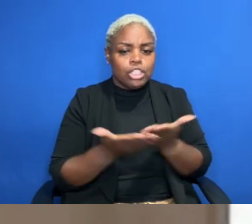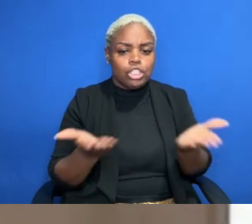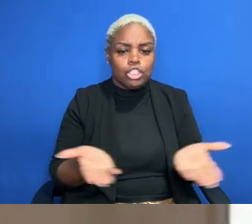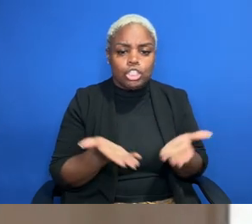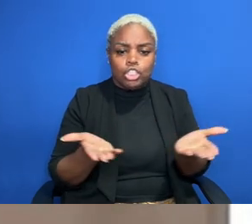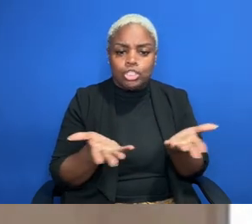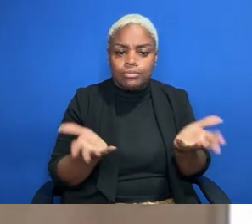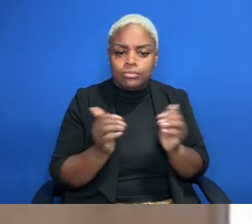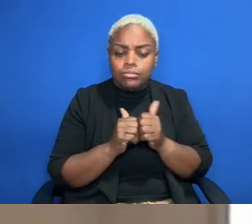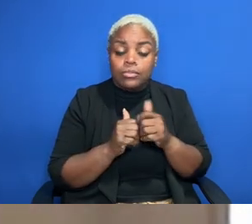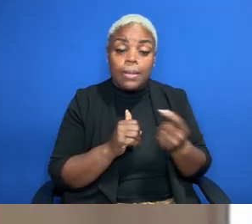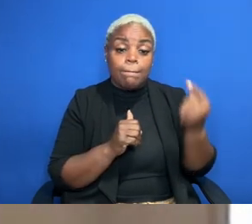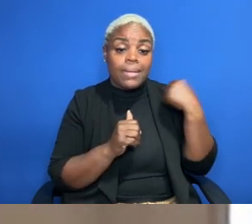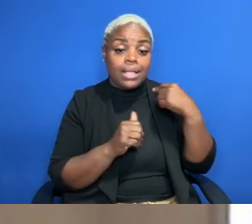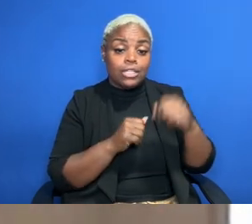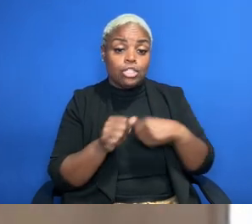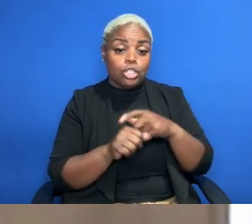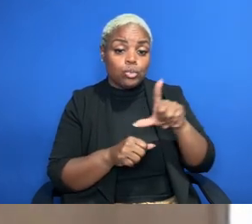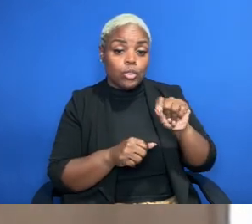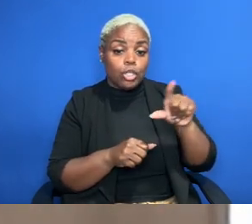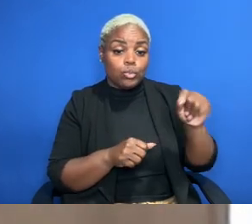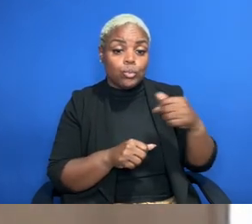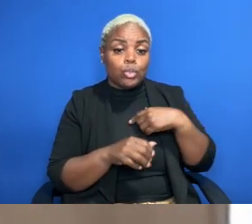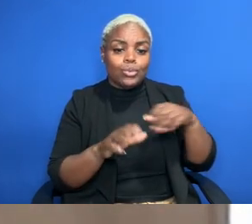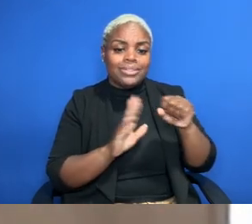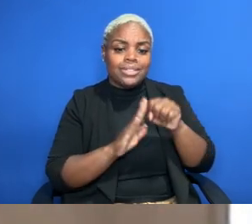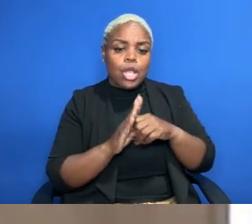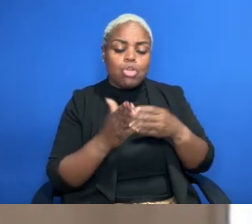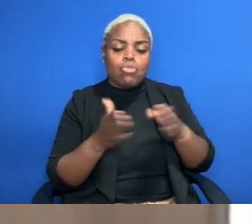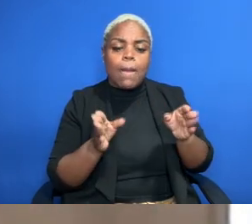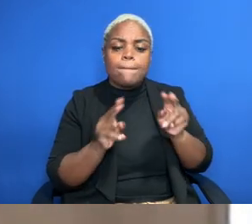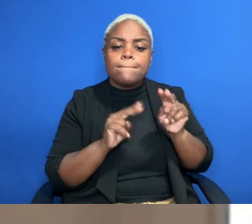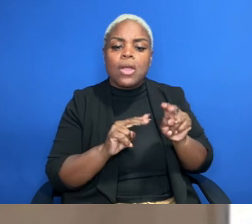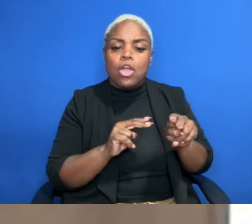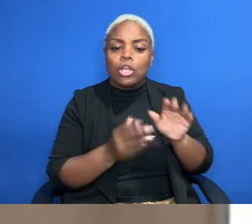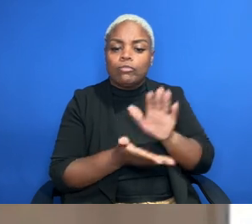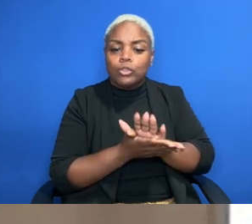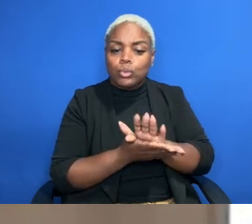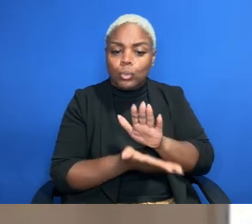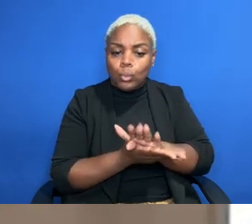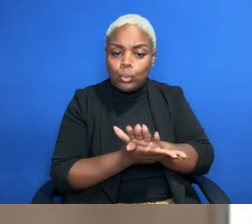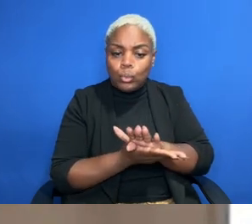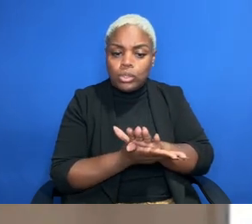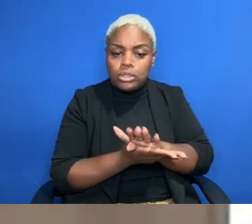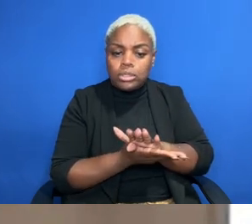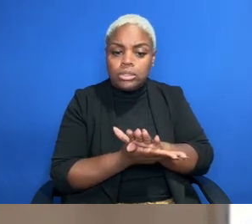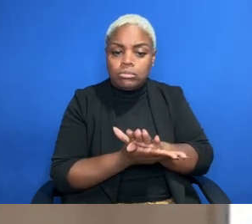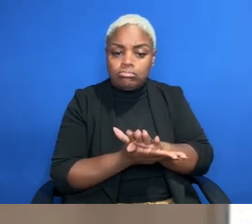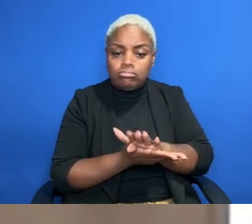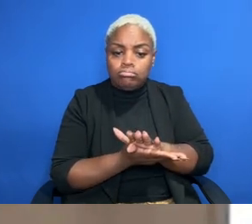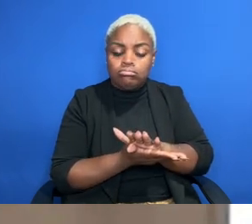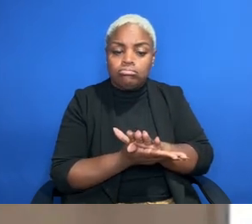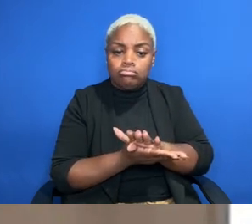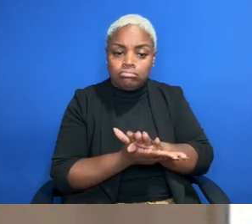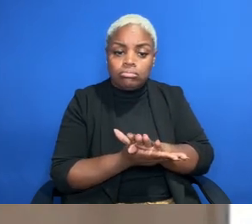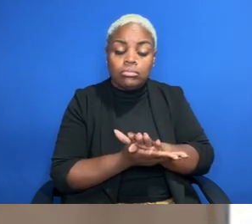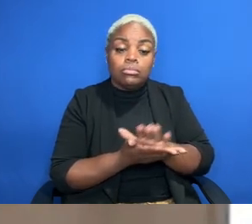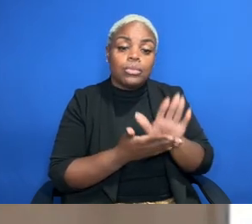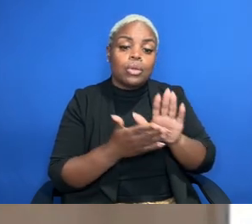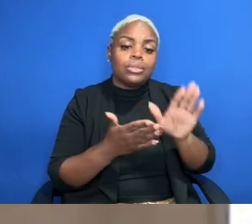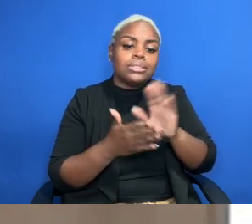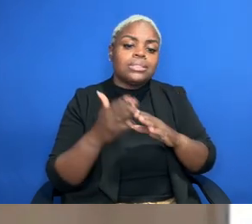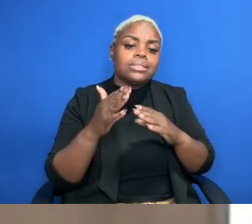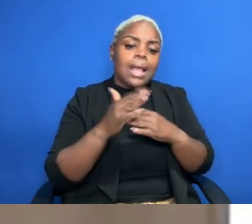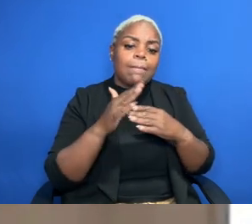quick how we got here. Back in 2020, we were doing statewide monitoring of